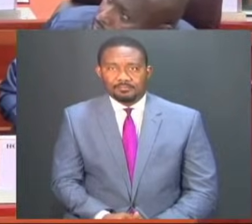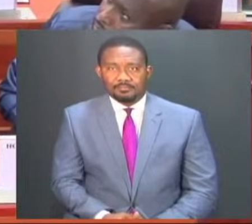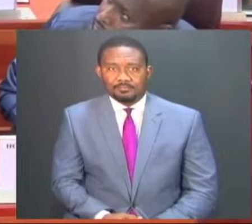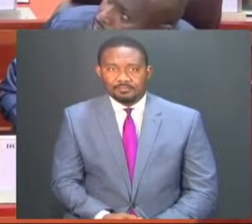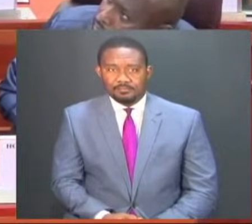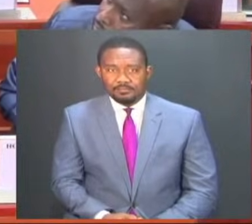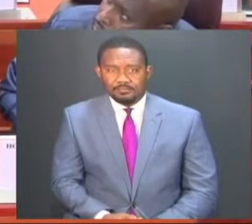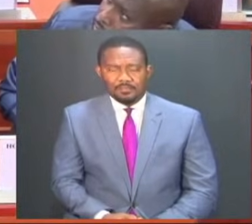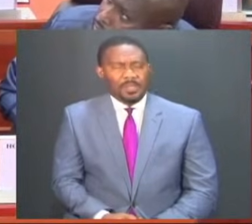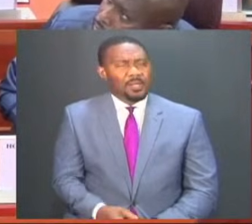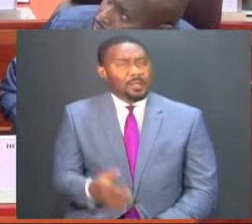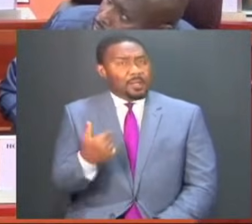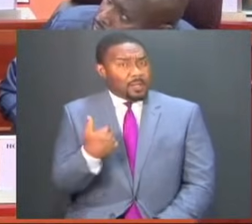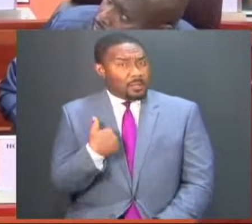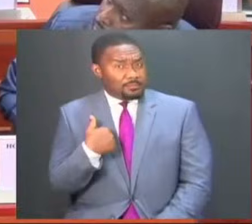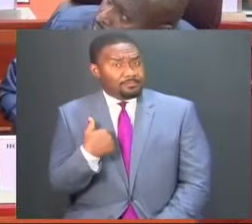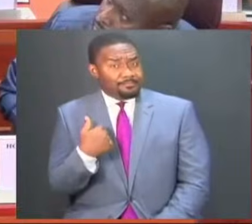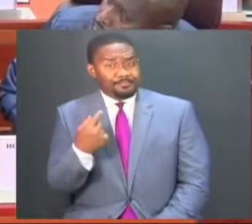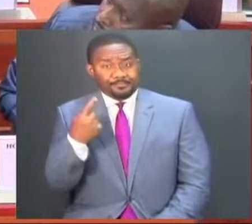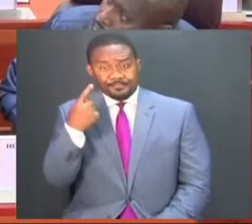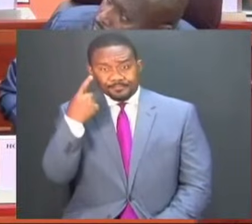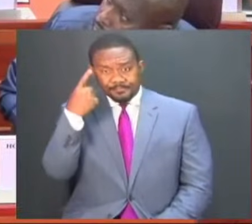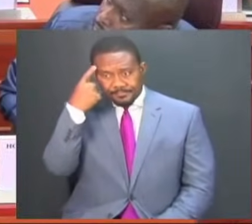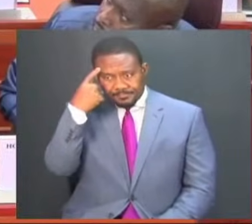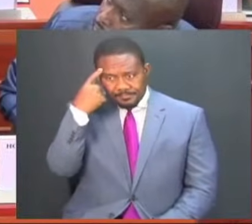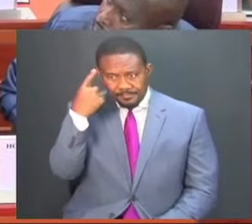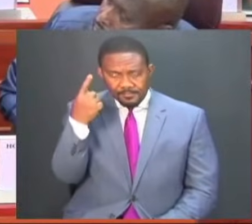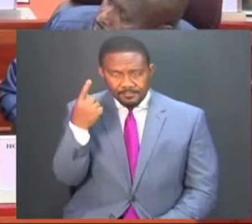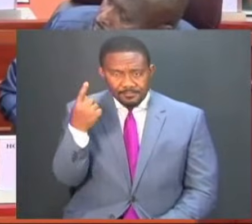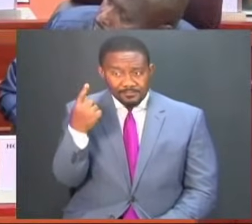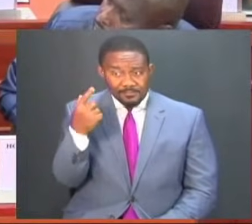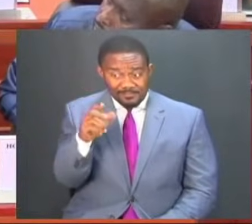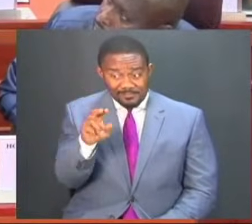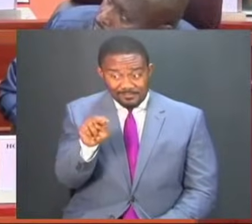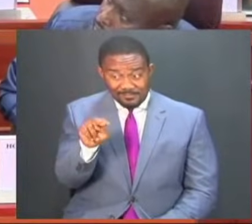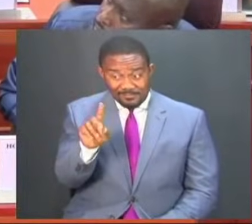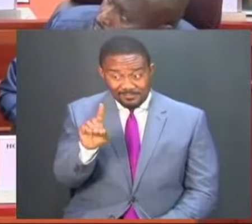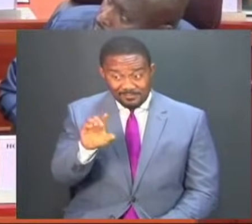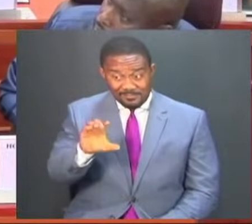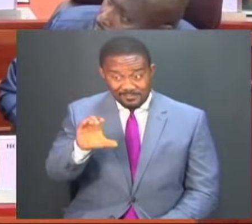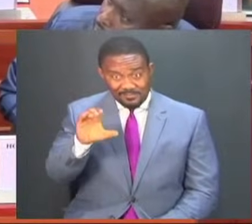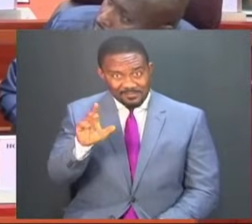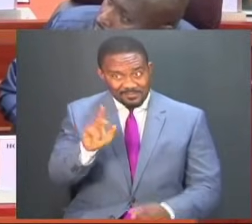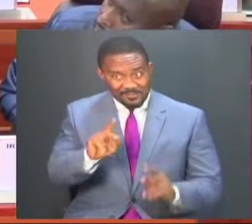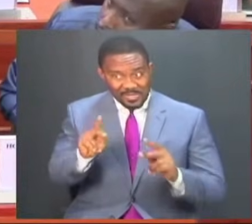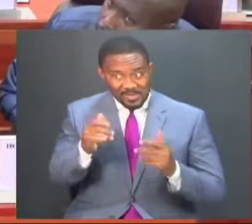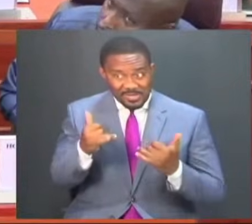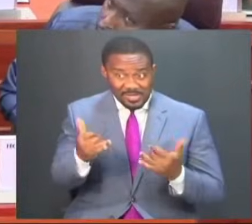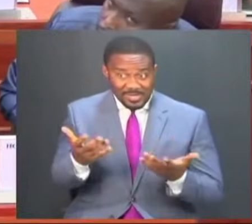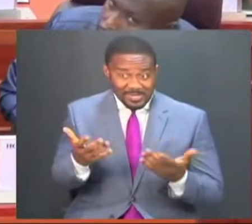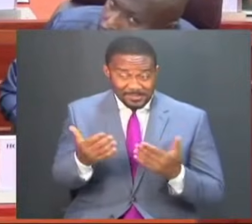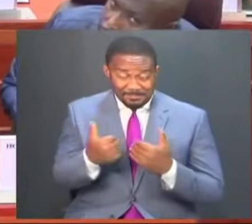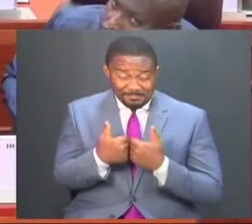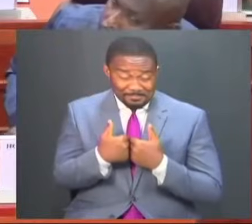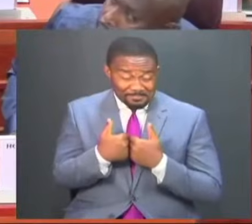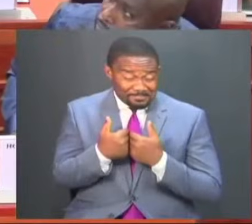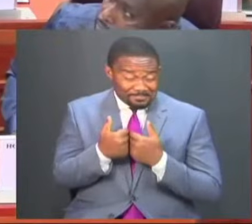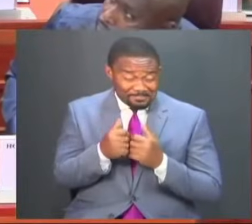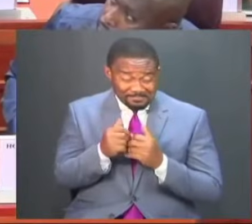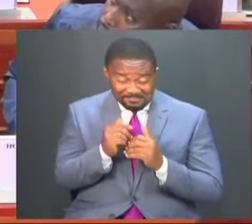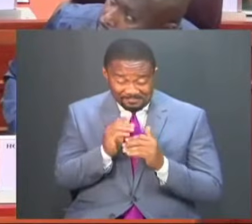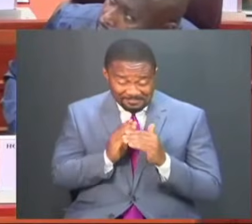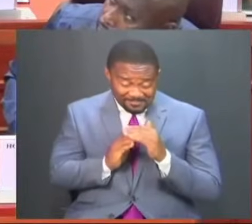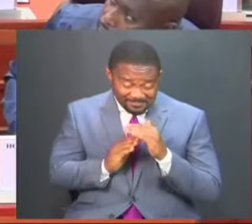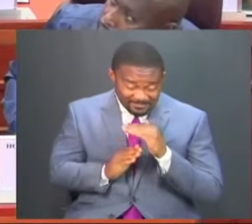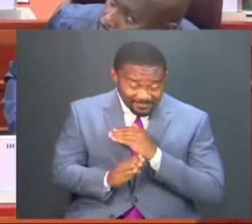think that clearly our colleagues are eating a humble pie. There is no shame. There's no shame in this. You are